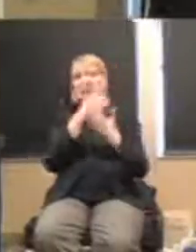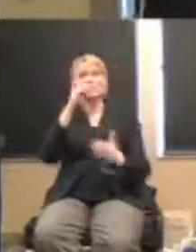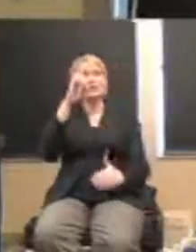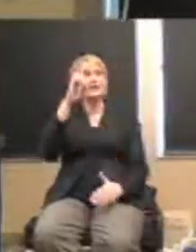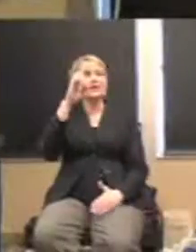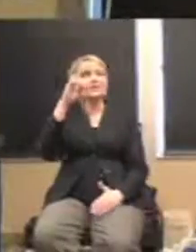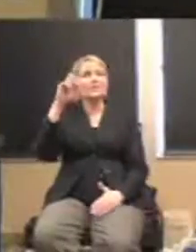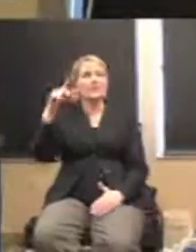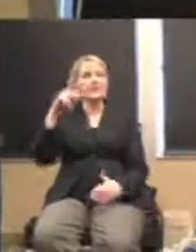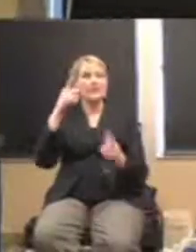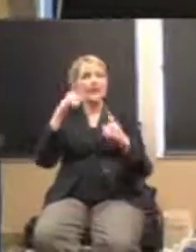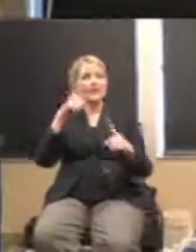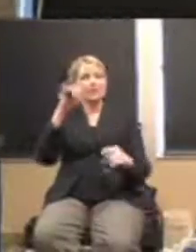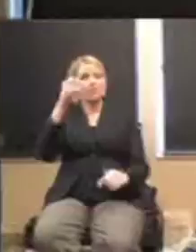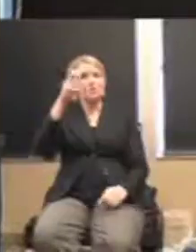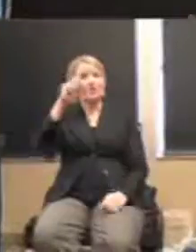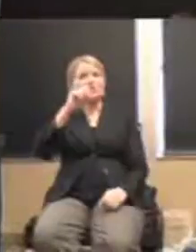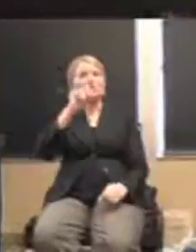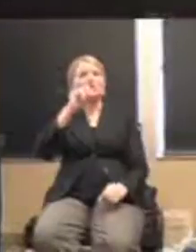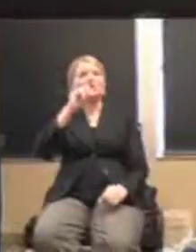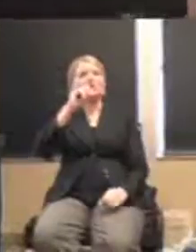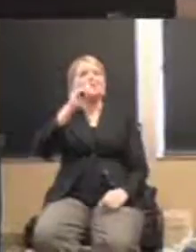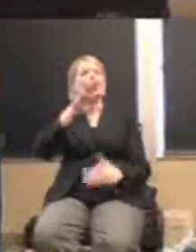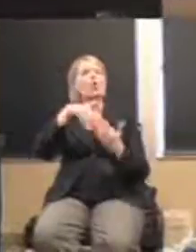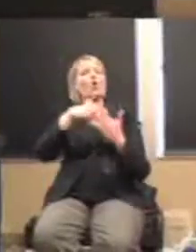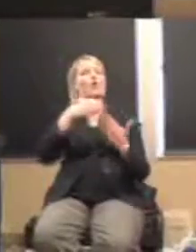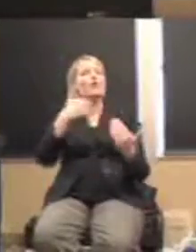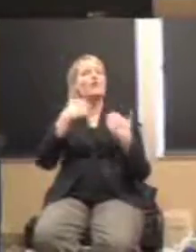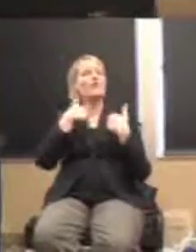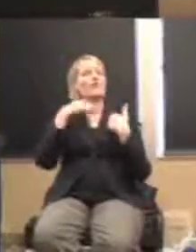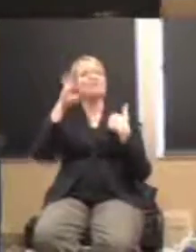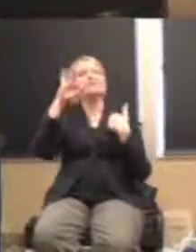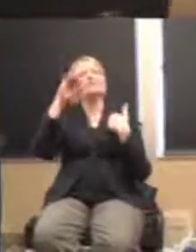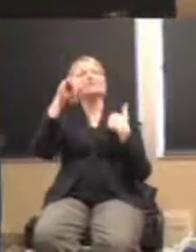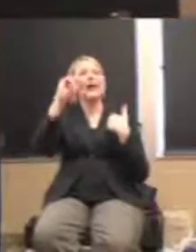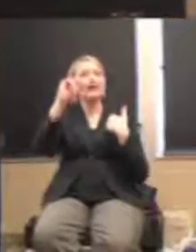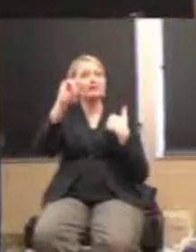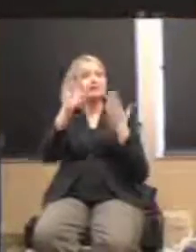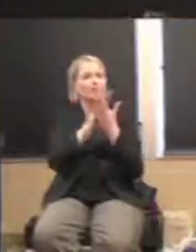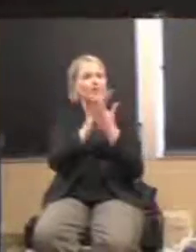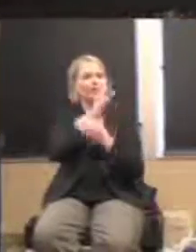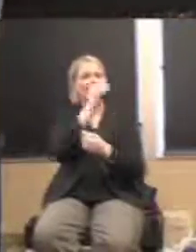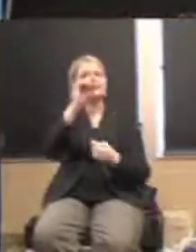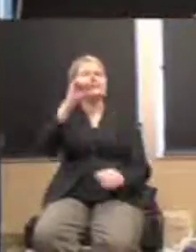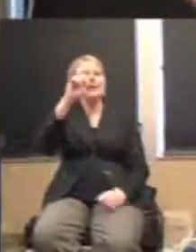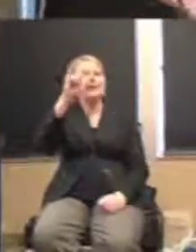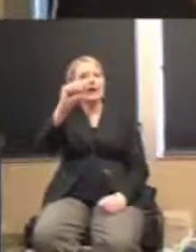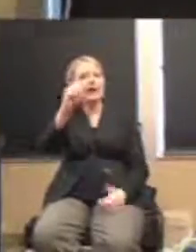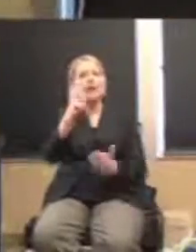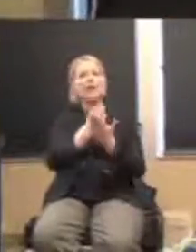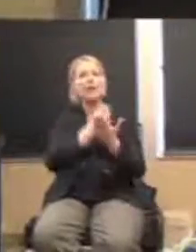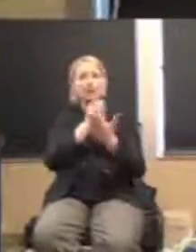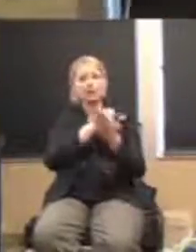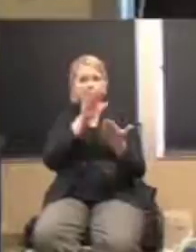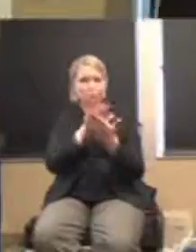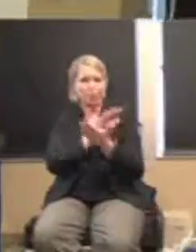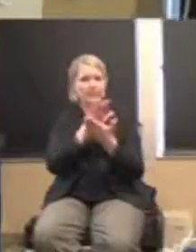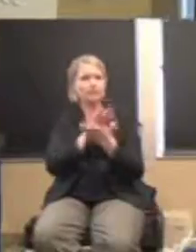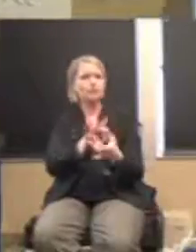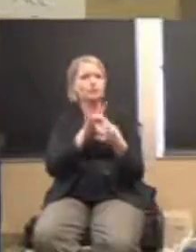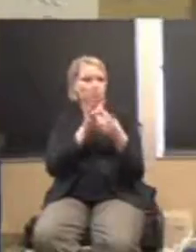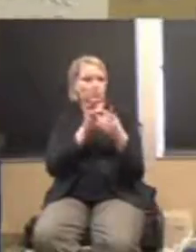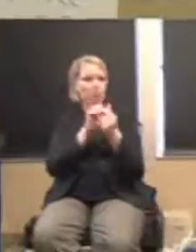January all have fact sheets and data collection sheets to go with